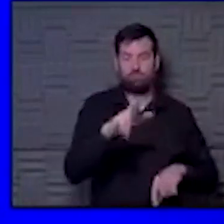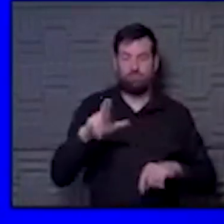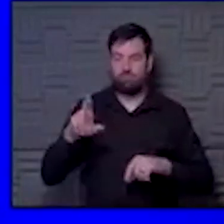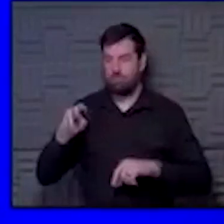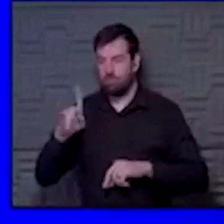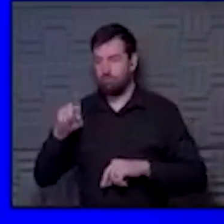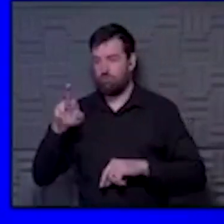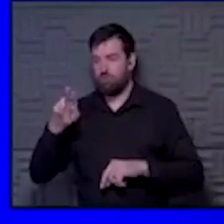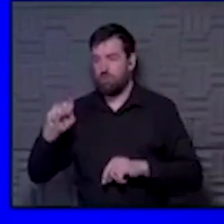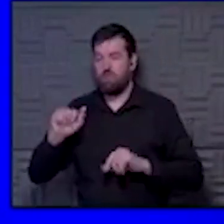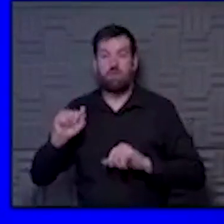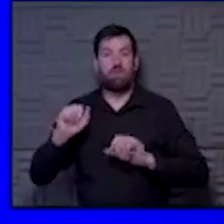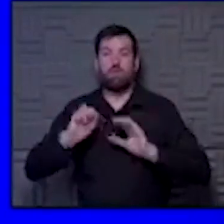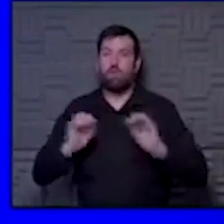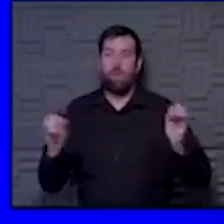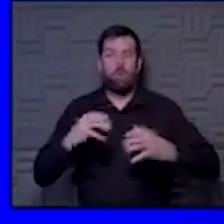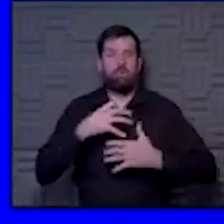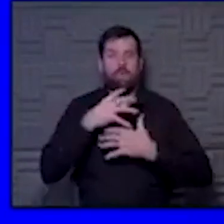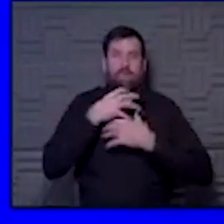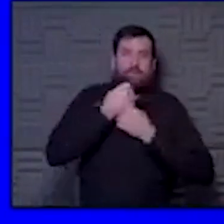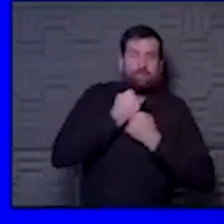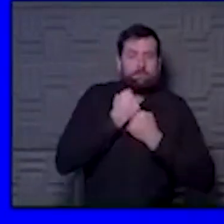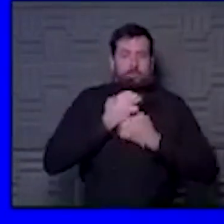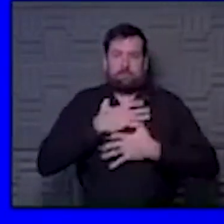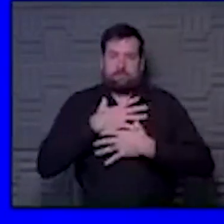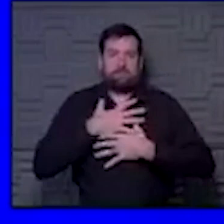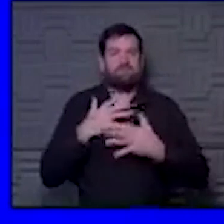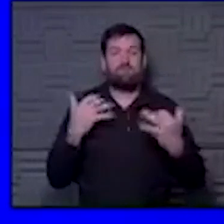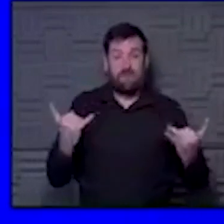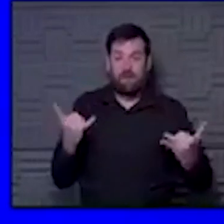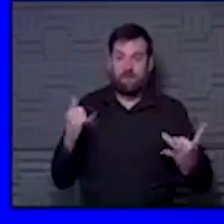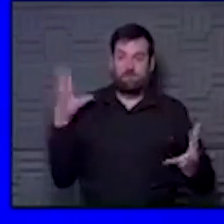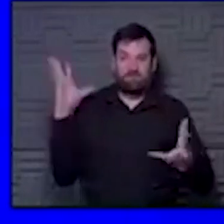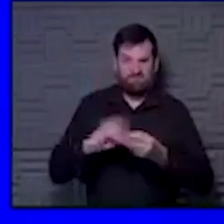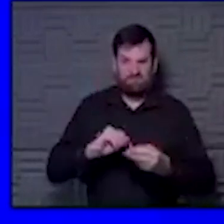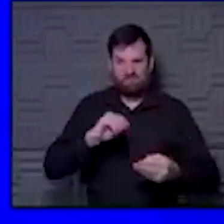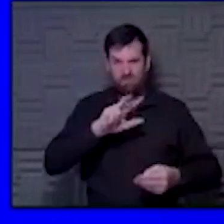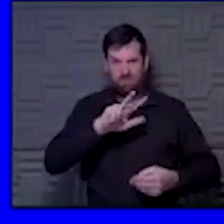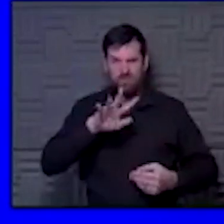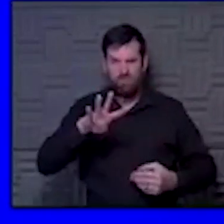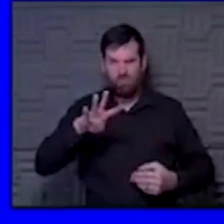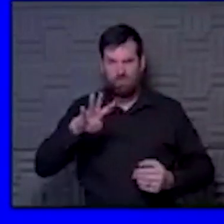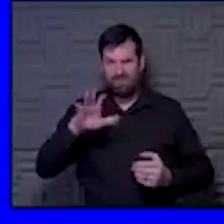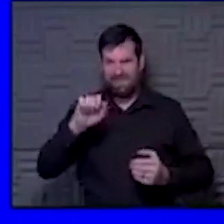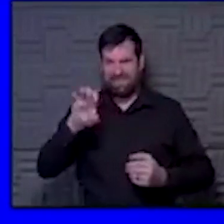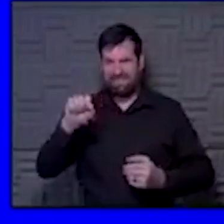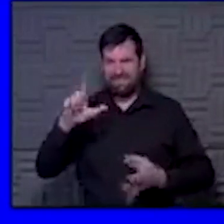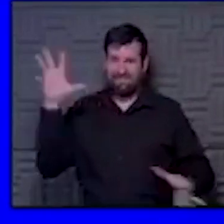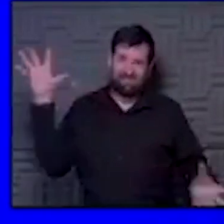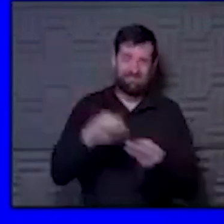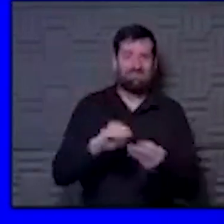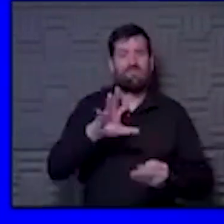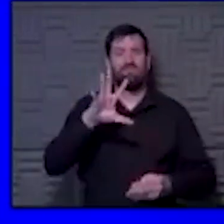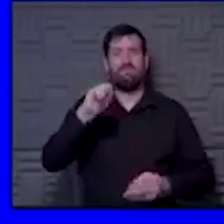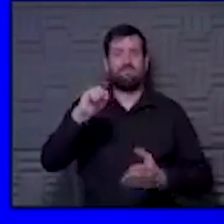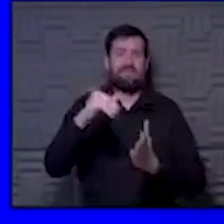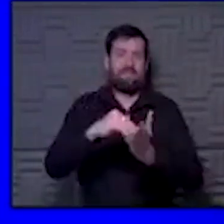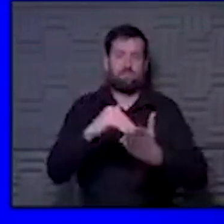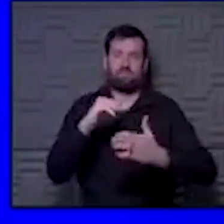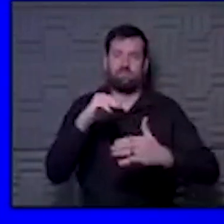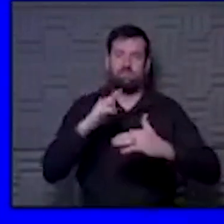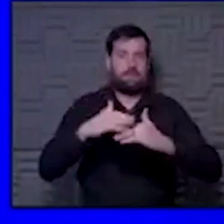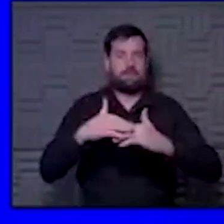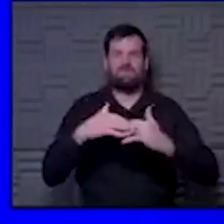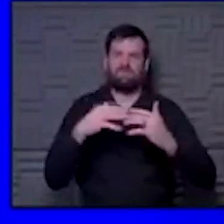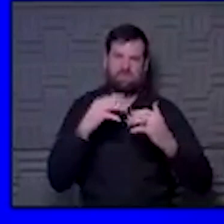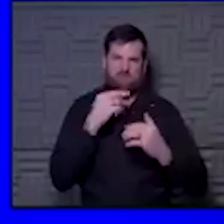or hypersensitivity reactions. So now there have been 3 to 4 cases in 50,000 total doses or more. That's an extremely